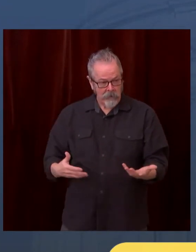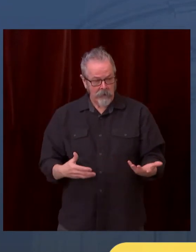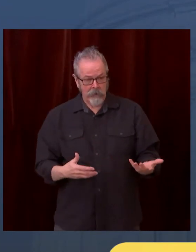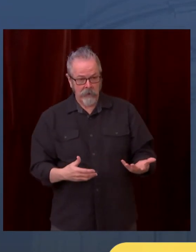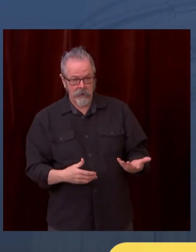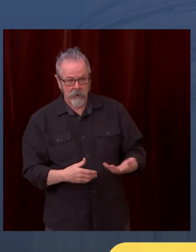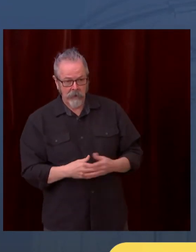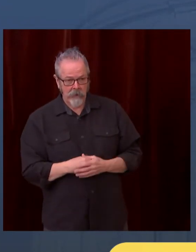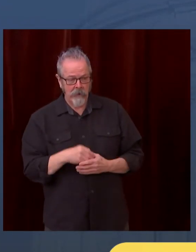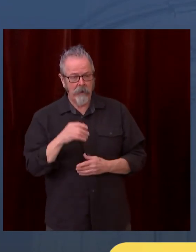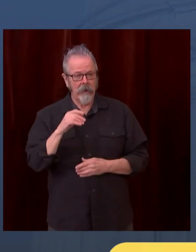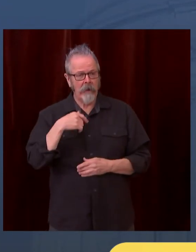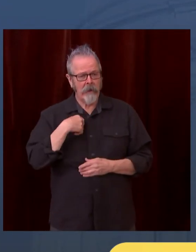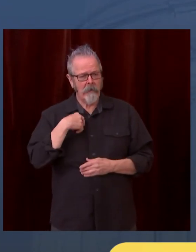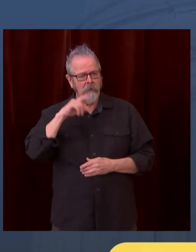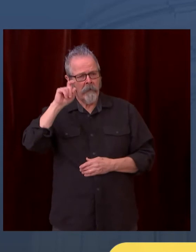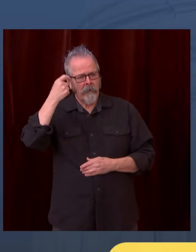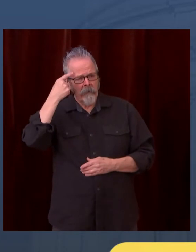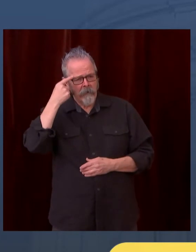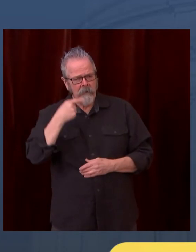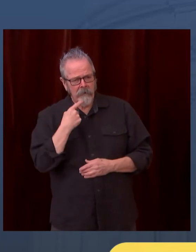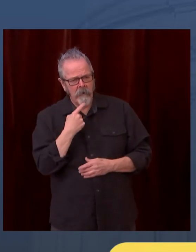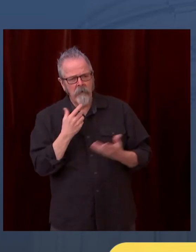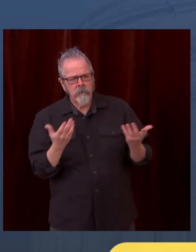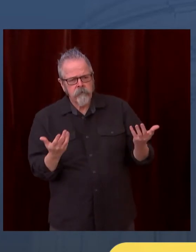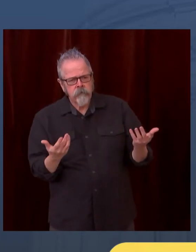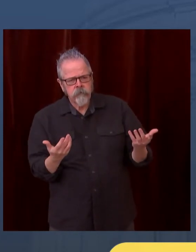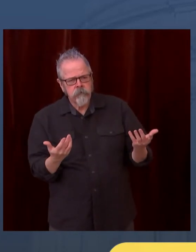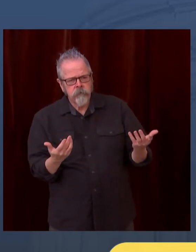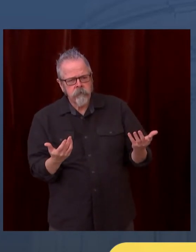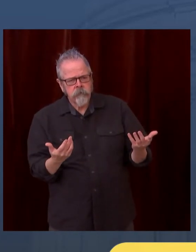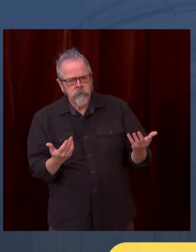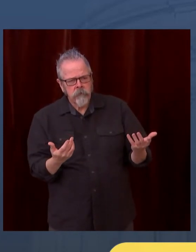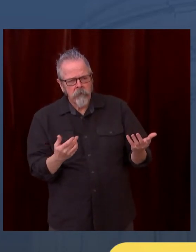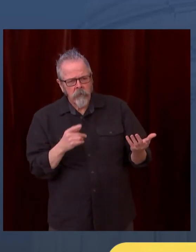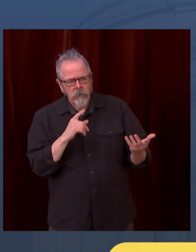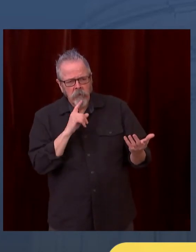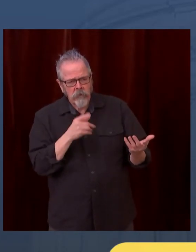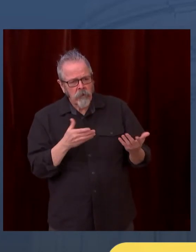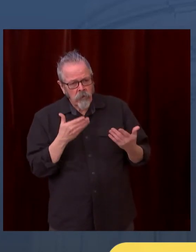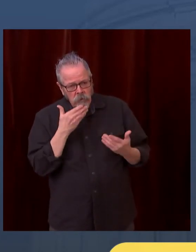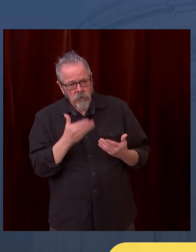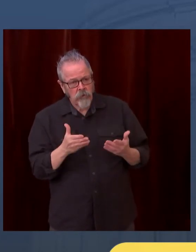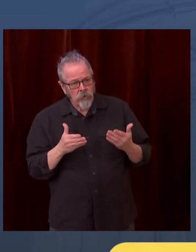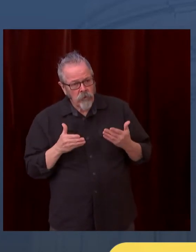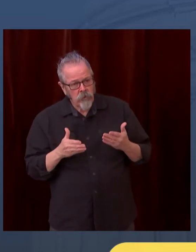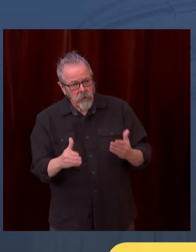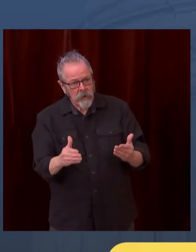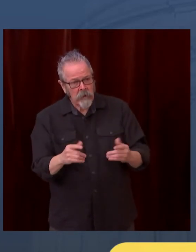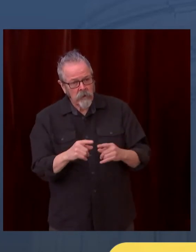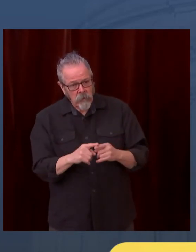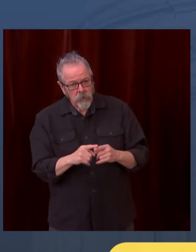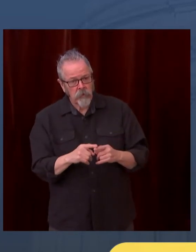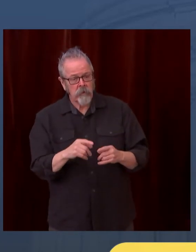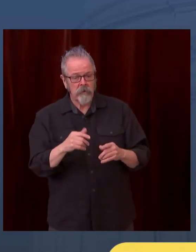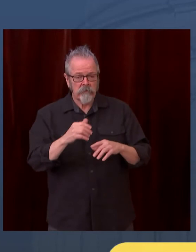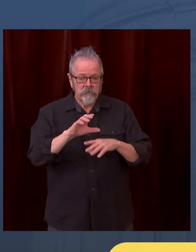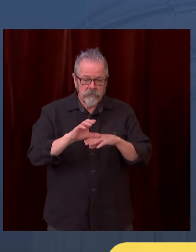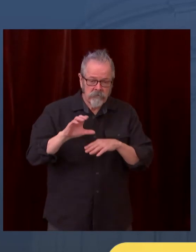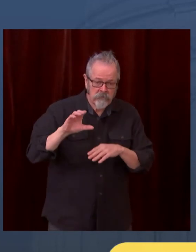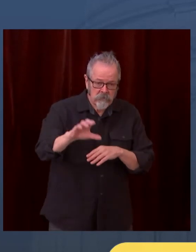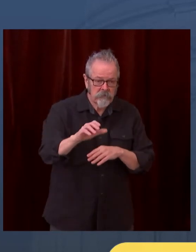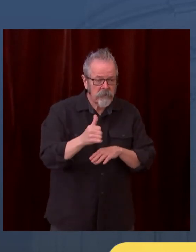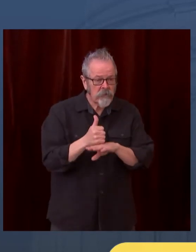to finance transportation. And so you're not only financing transportation in all of its needs,